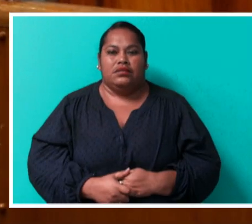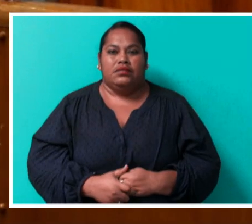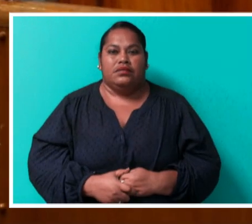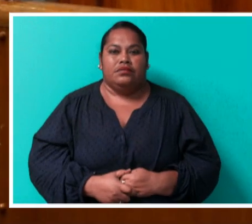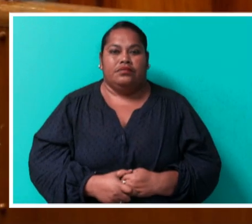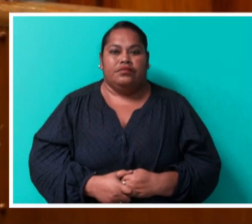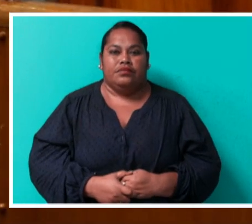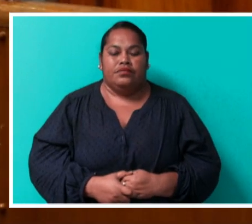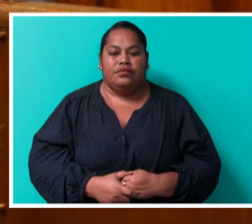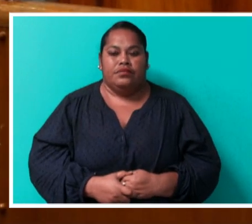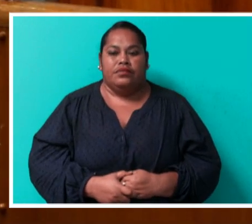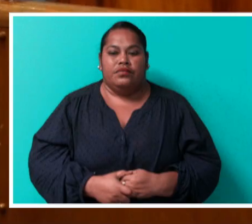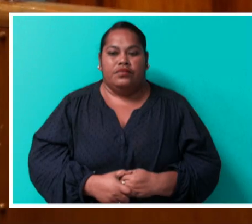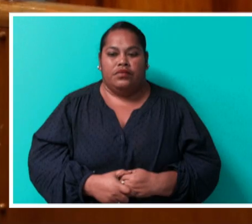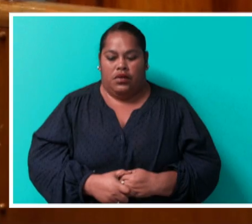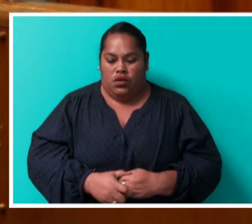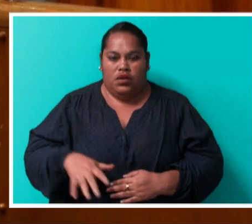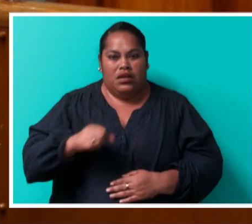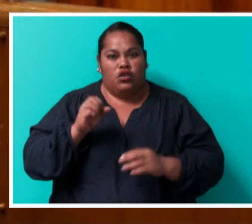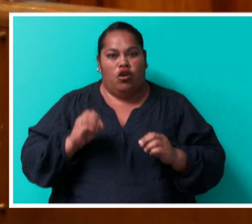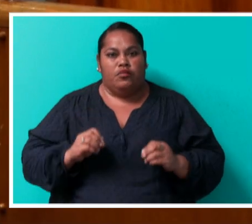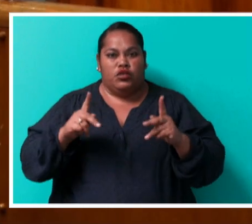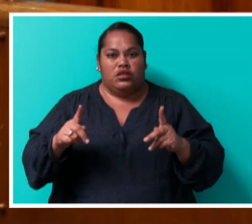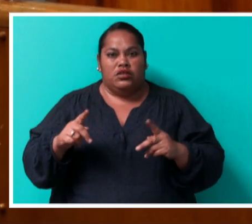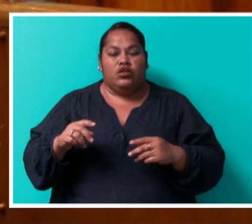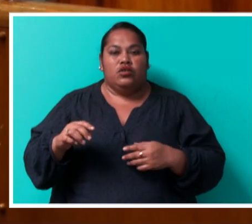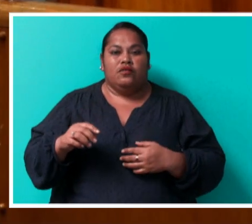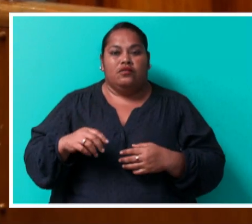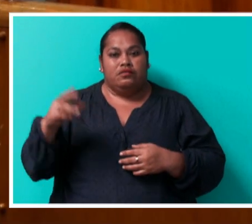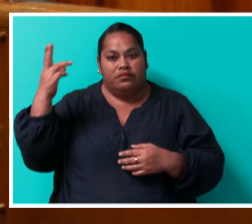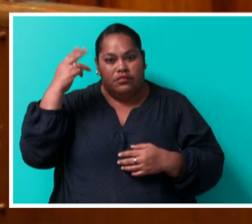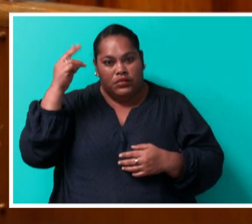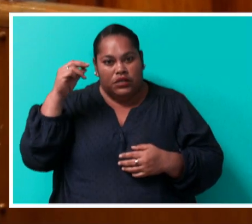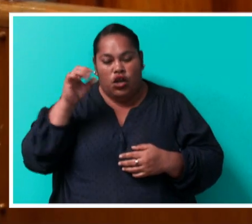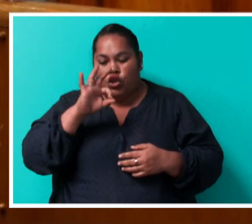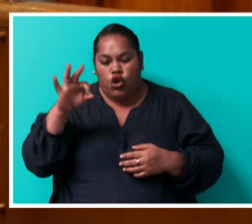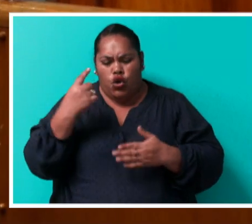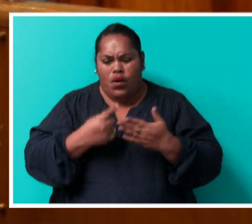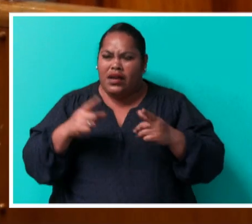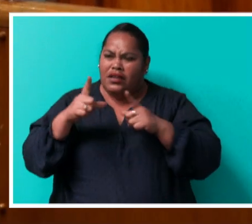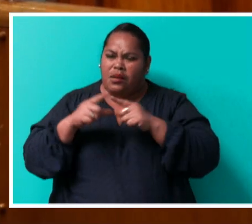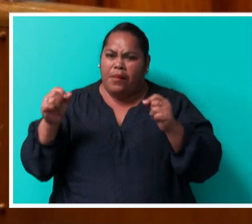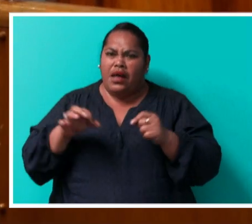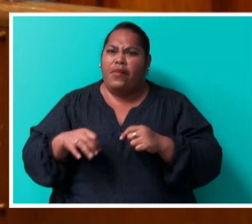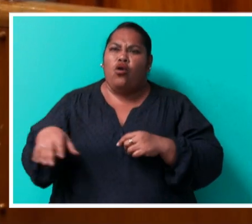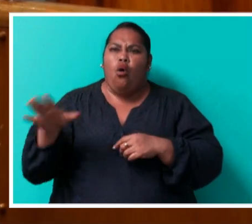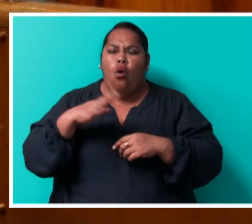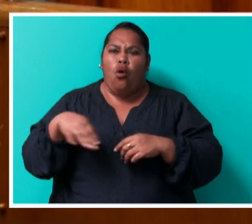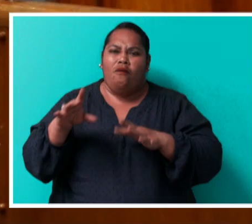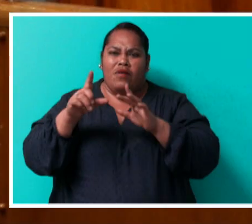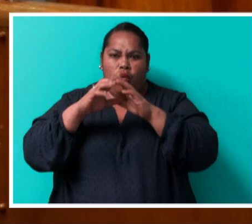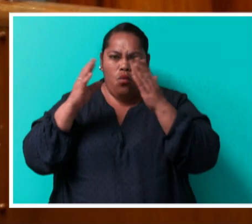I once again take this opportunity to commend the Fijian diaspora, not only in Japan but all over the world, for